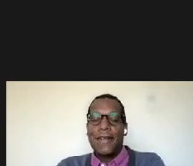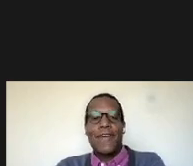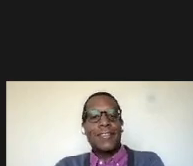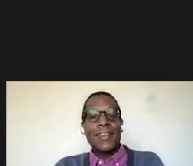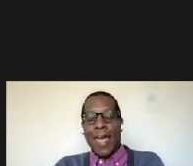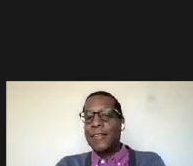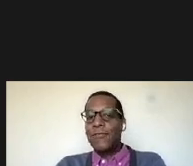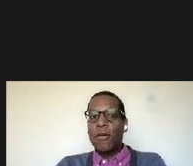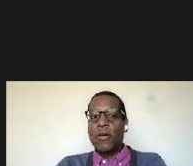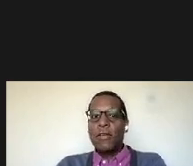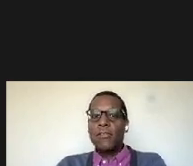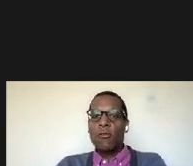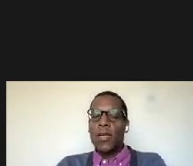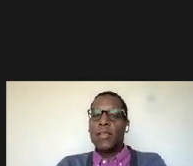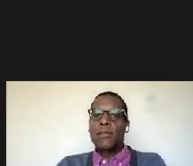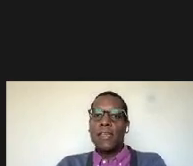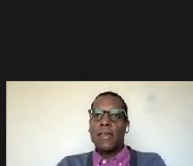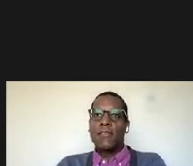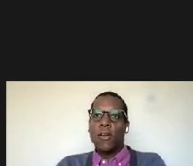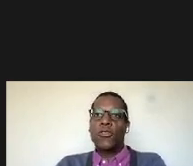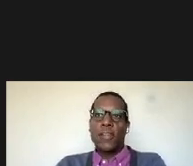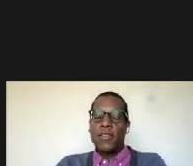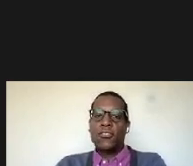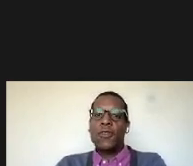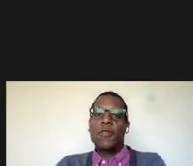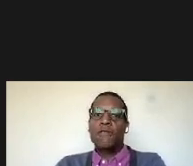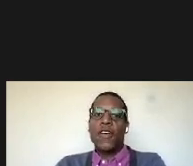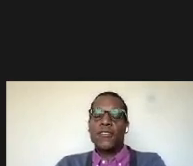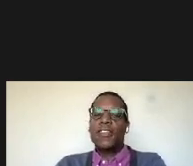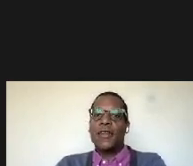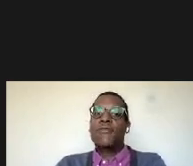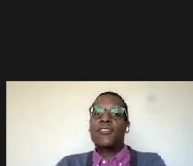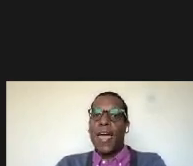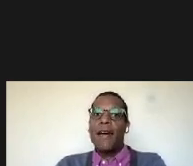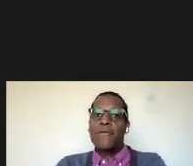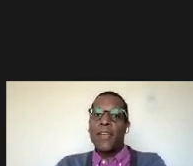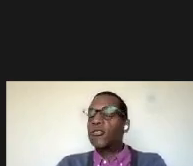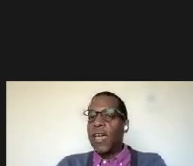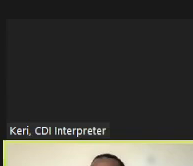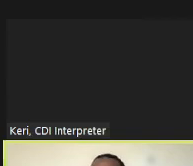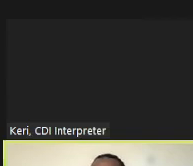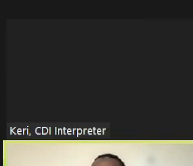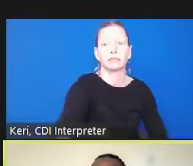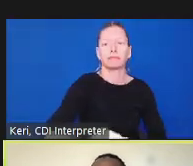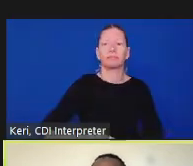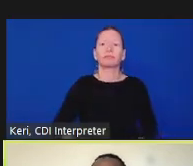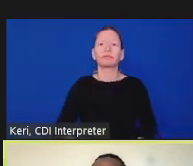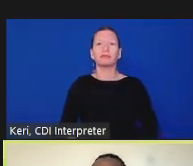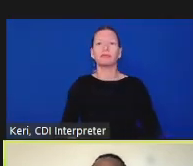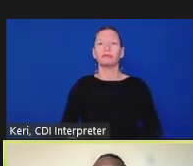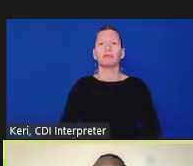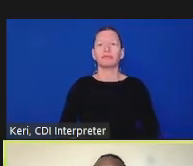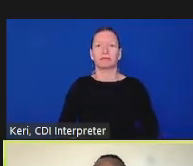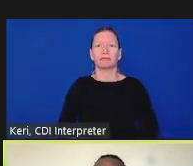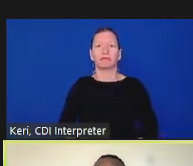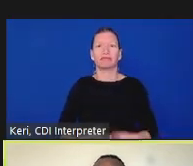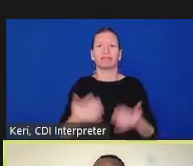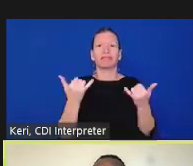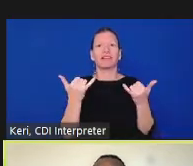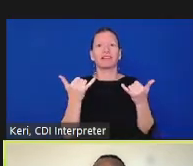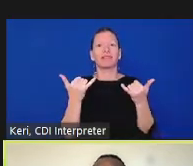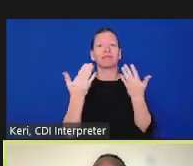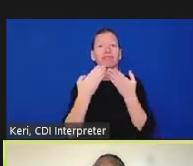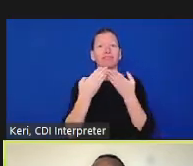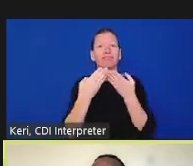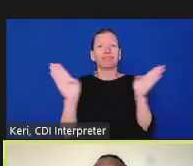investigative focus when the there's an agency with investigative staff that usually happens in larger cities and